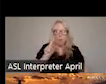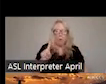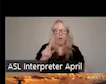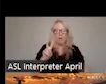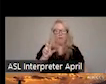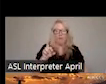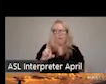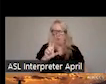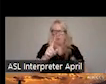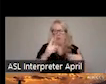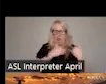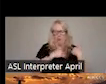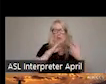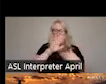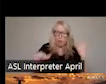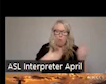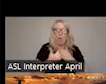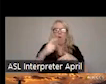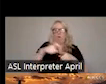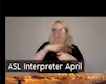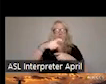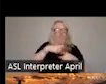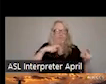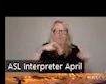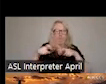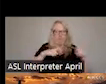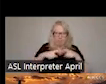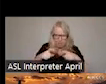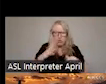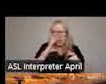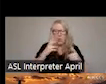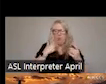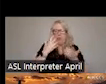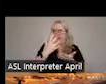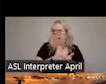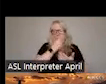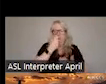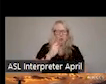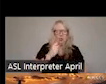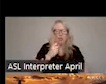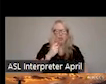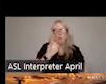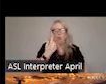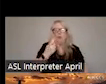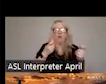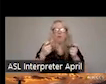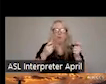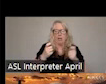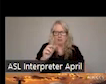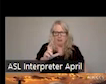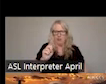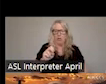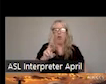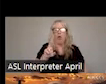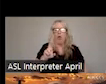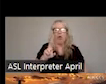of the crisis calls coming into the system. So we really leveraged one of our managed care